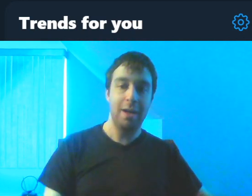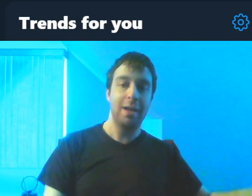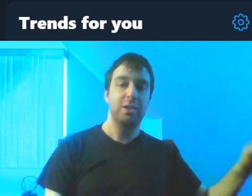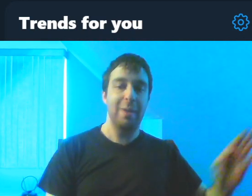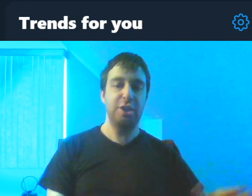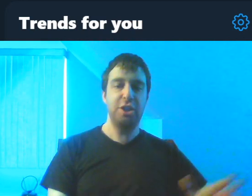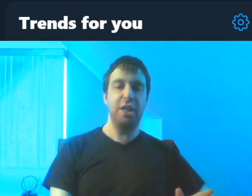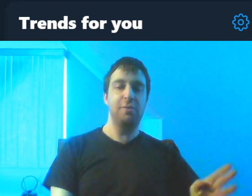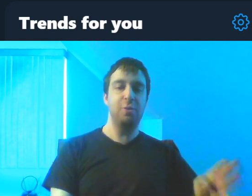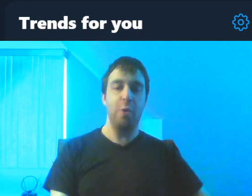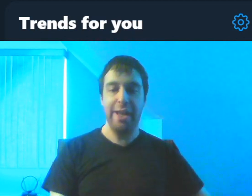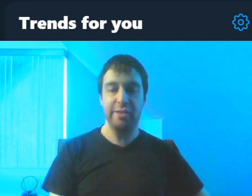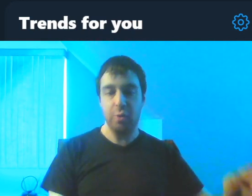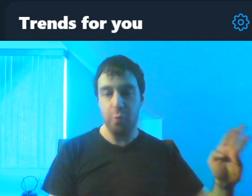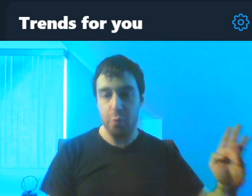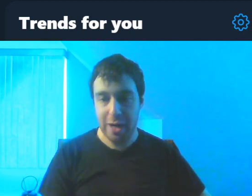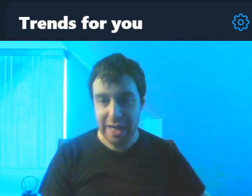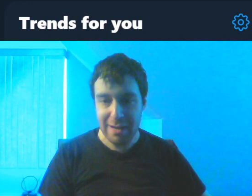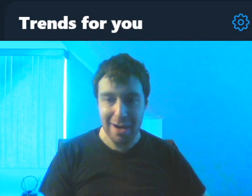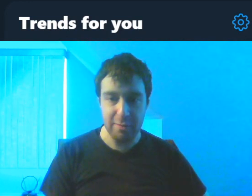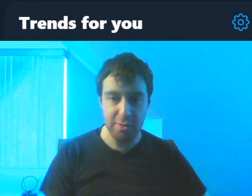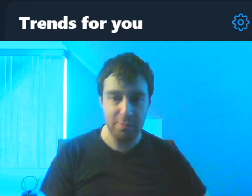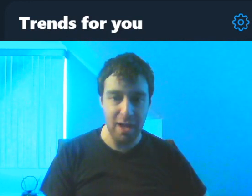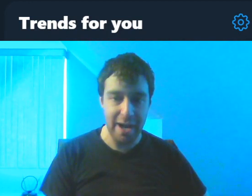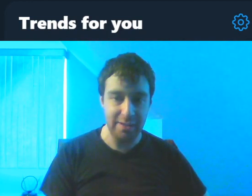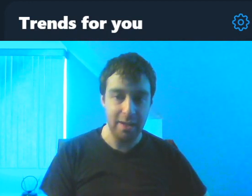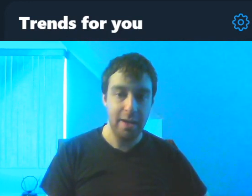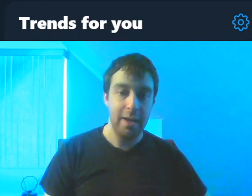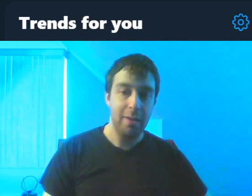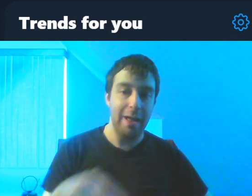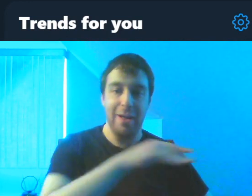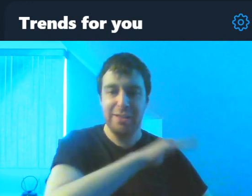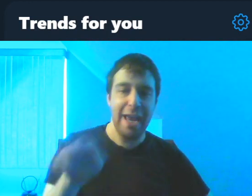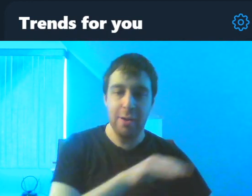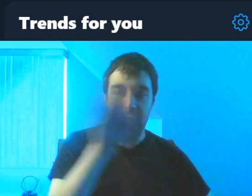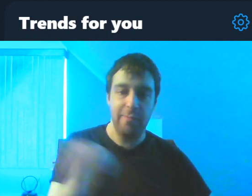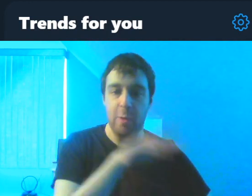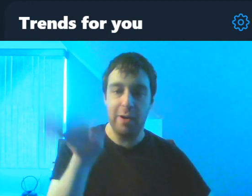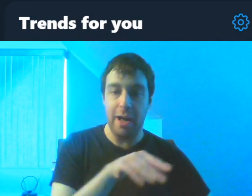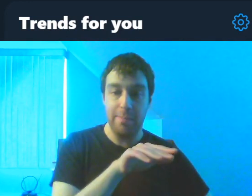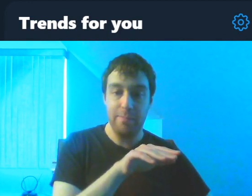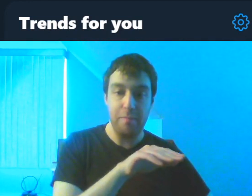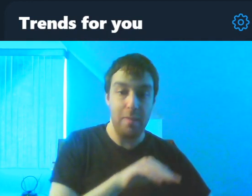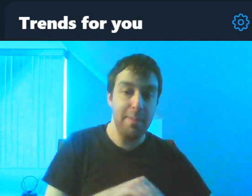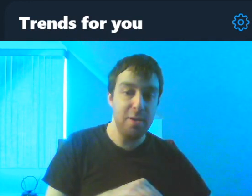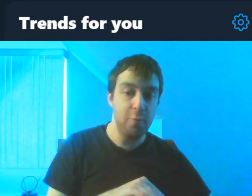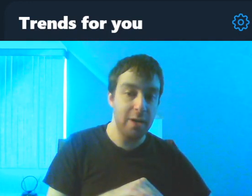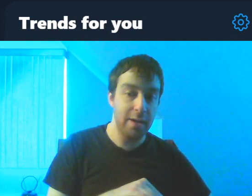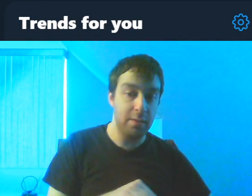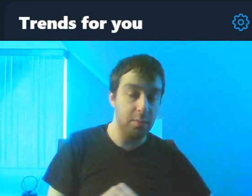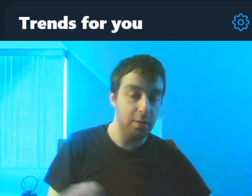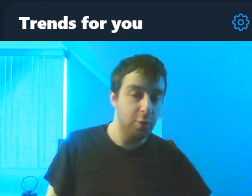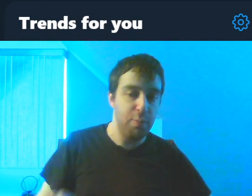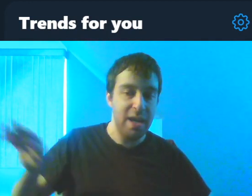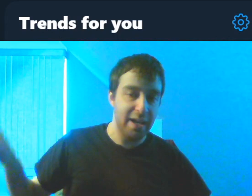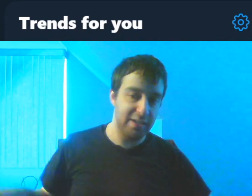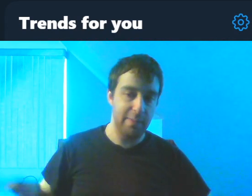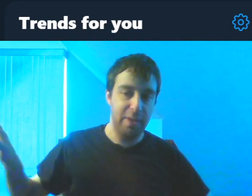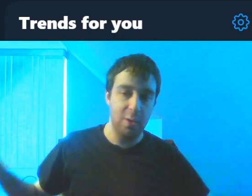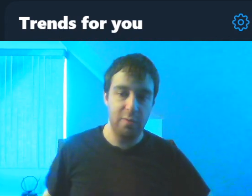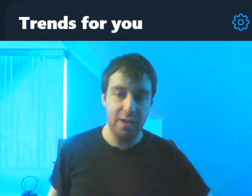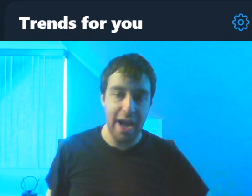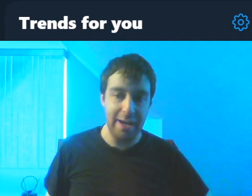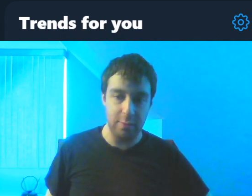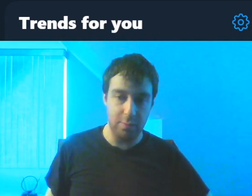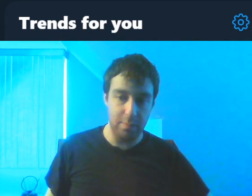overall, especially here in Queens, we need medical supplies. Like, let's say you're in Florida. Maybe you want to UPS